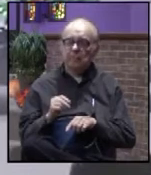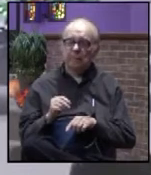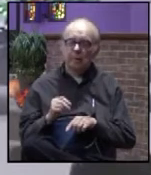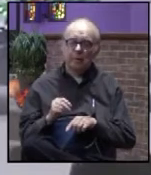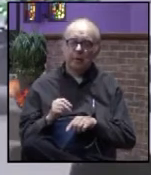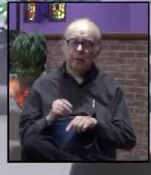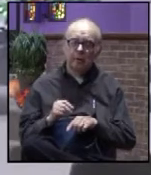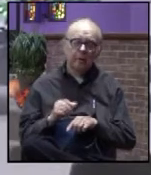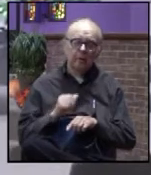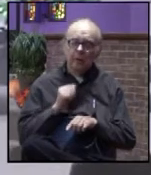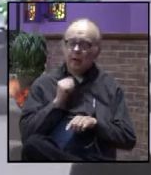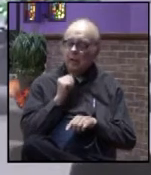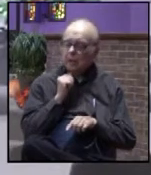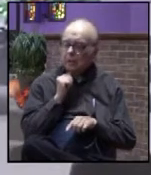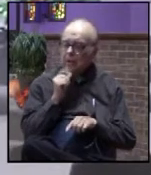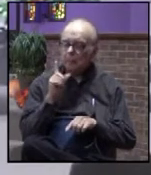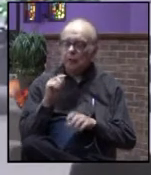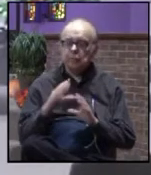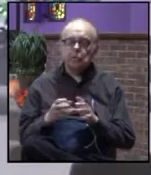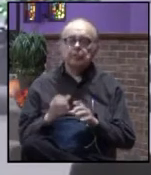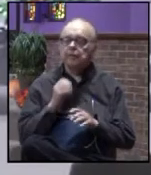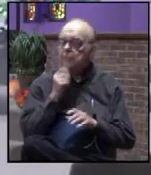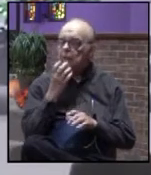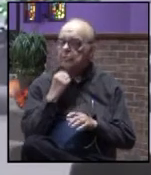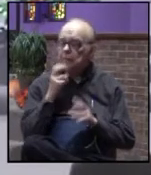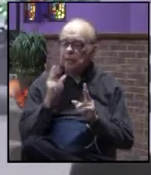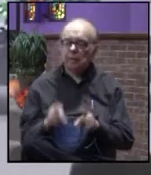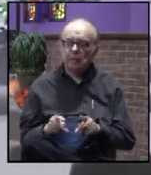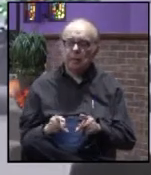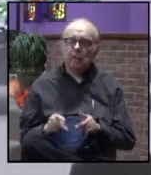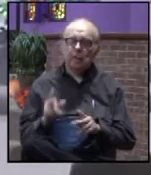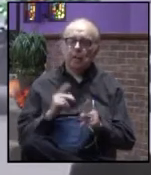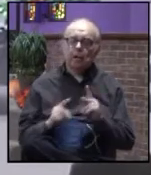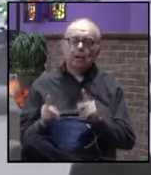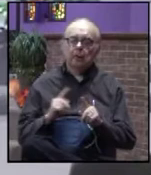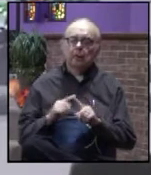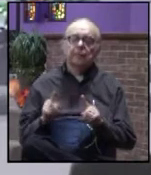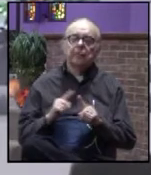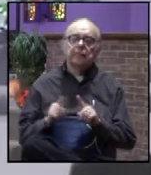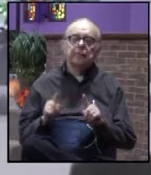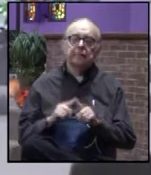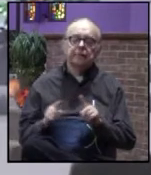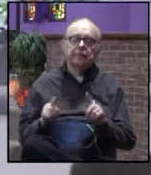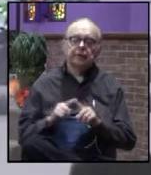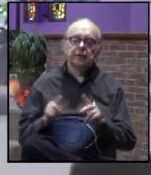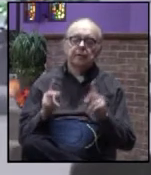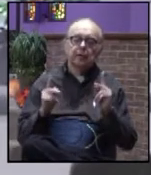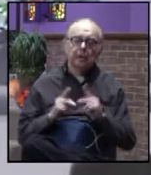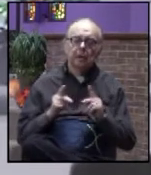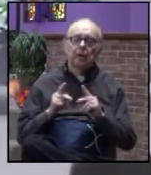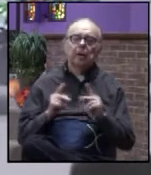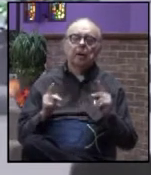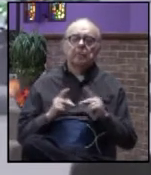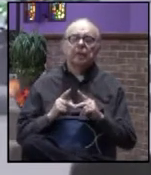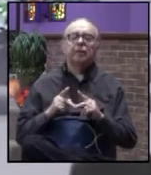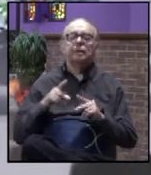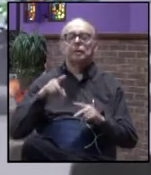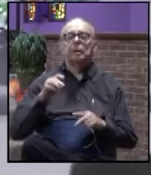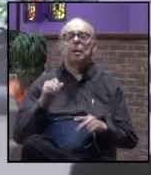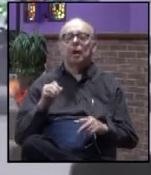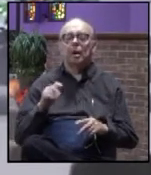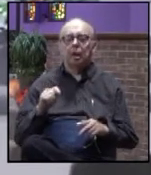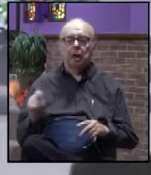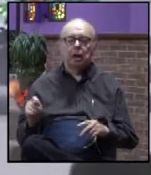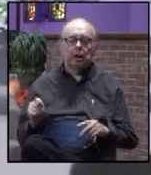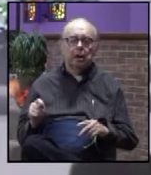Not just one group of Gentiles. This was people from all over. It was a place, a port, a place